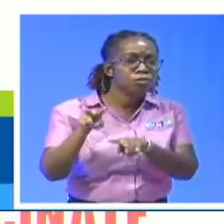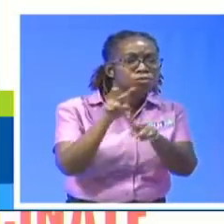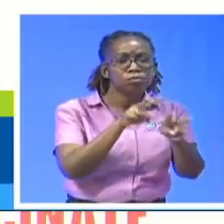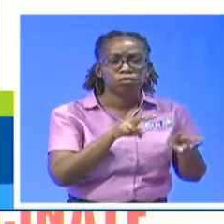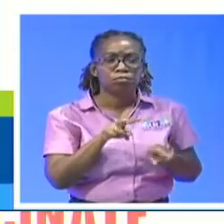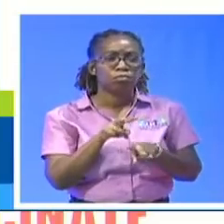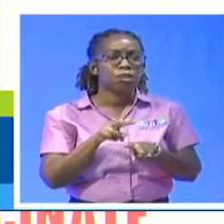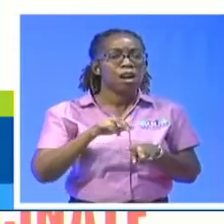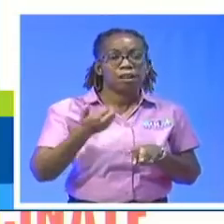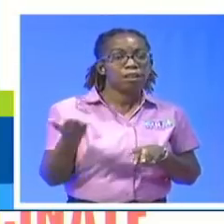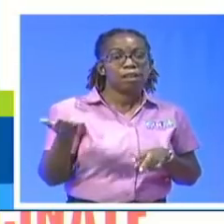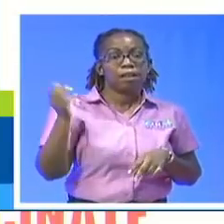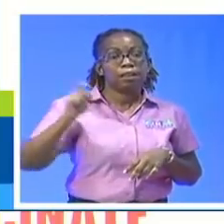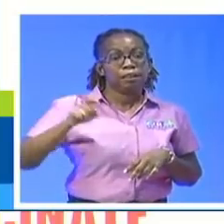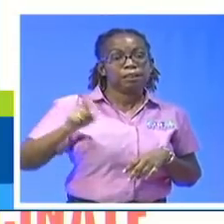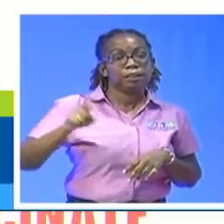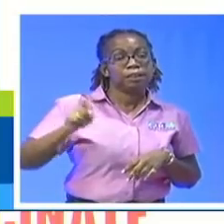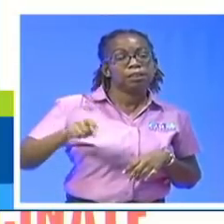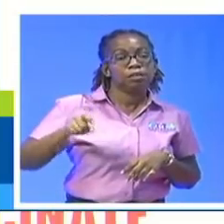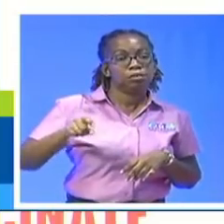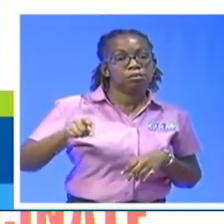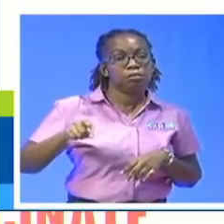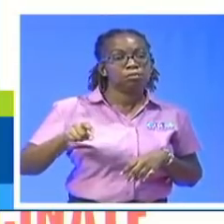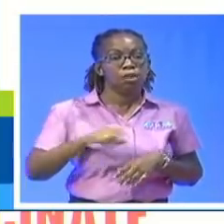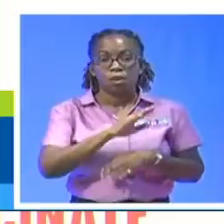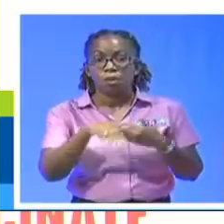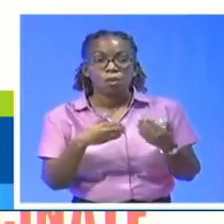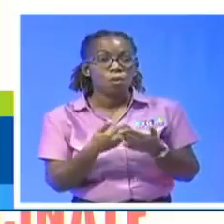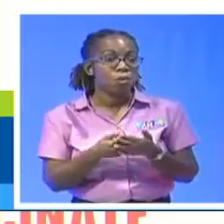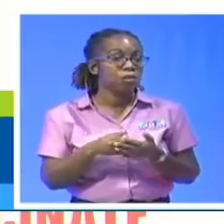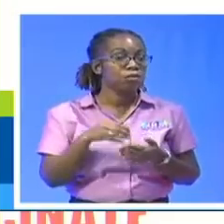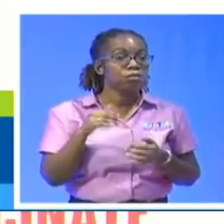may require organization-wide response.